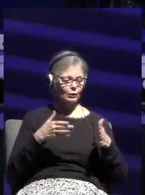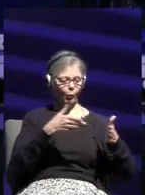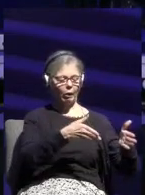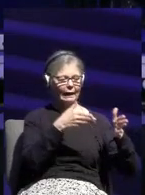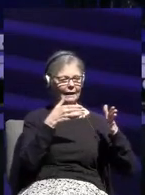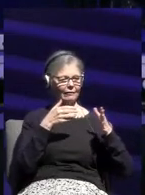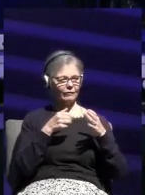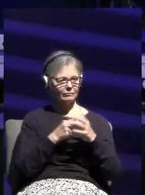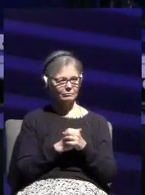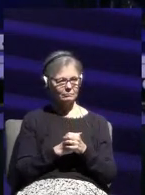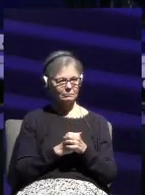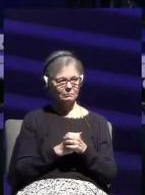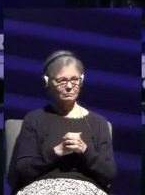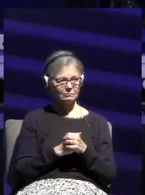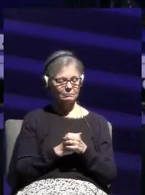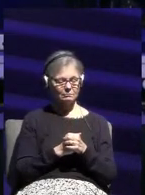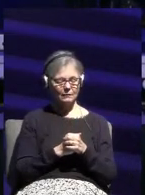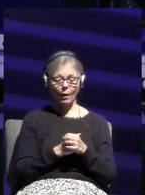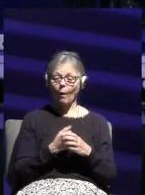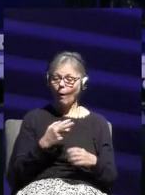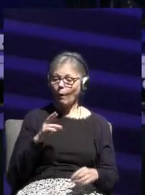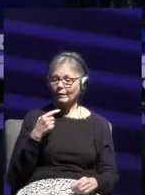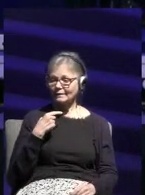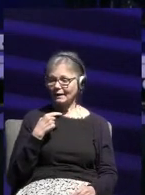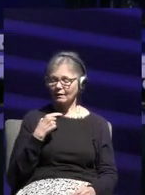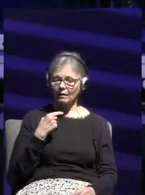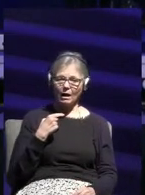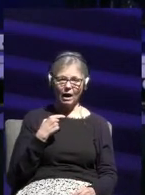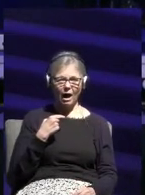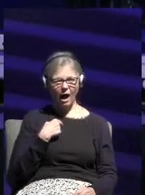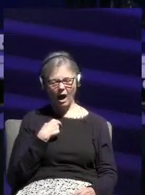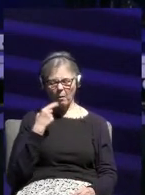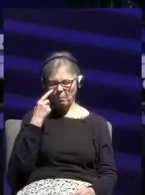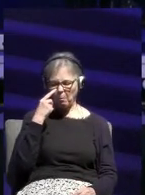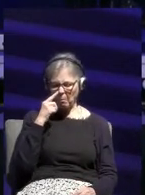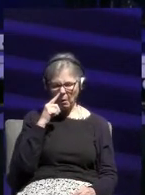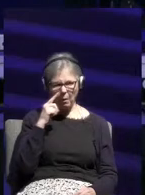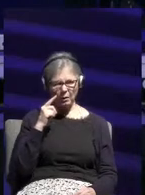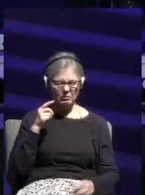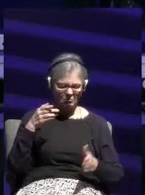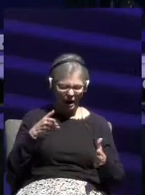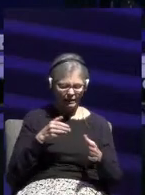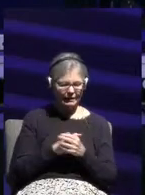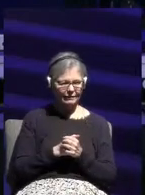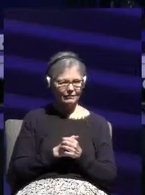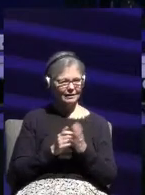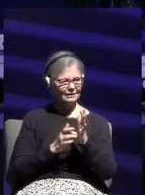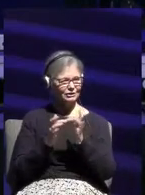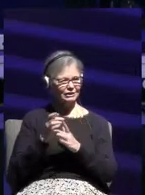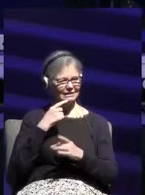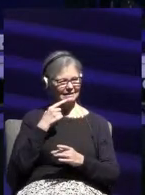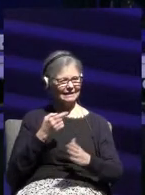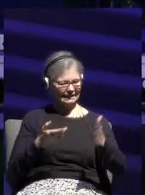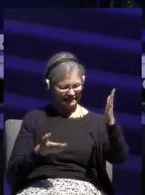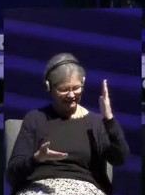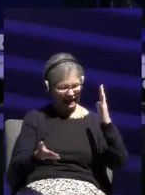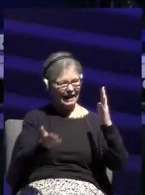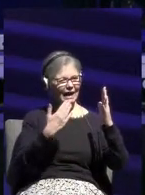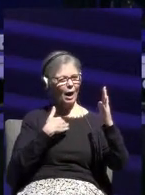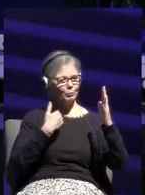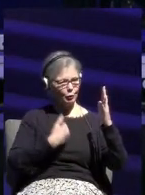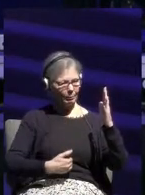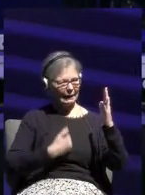of life. So we seek and we try to find. And Jesus says, why don't you come to me? If